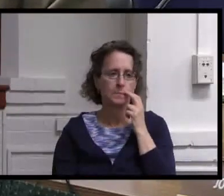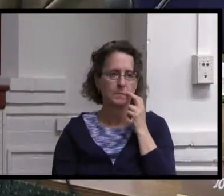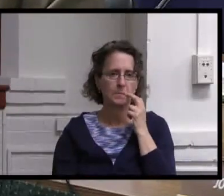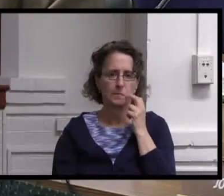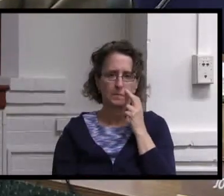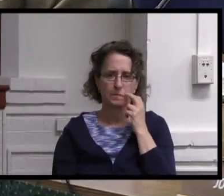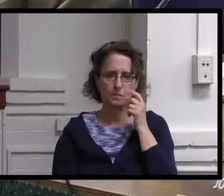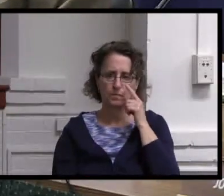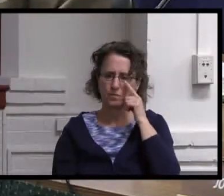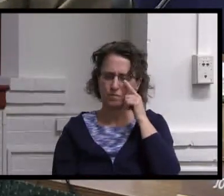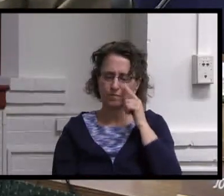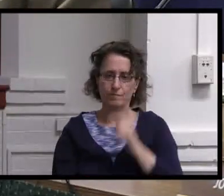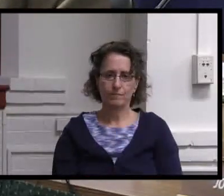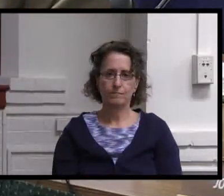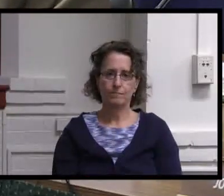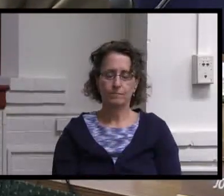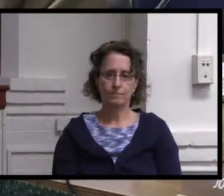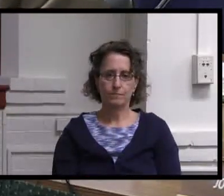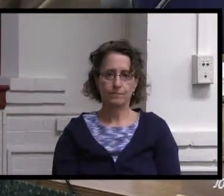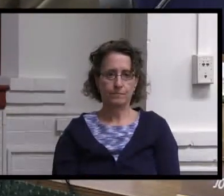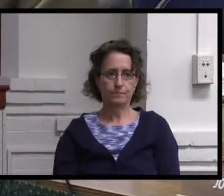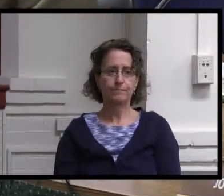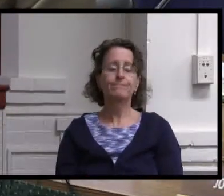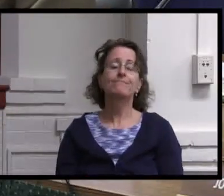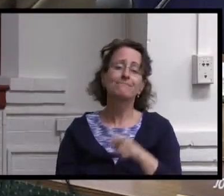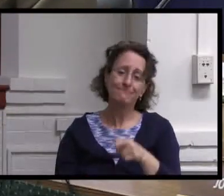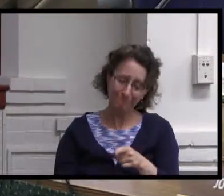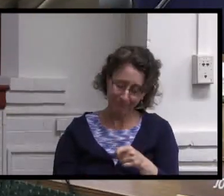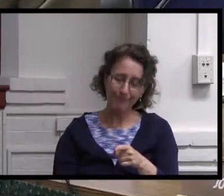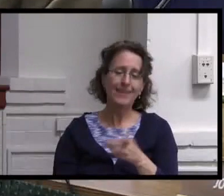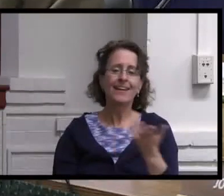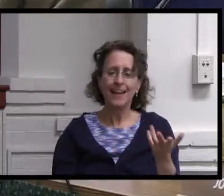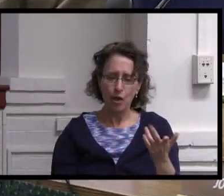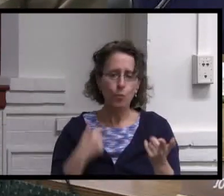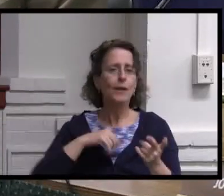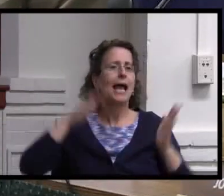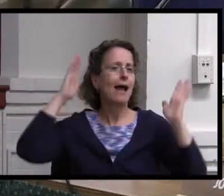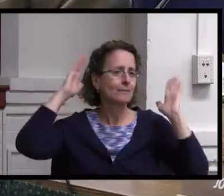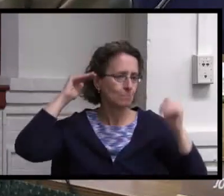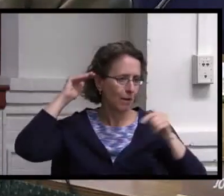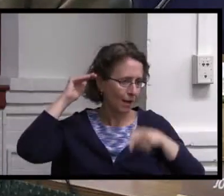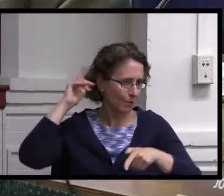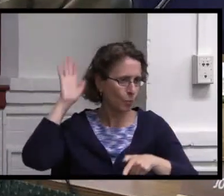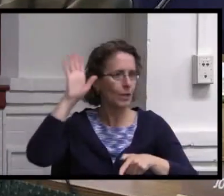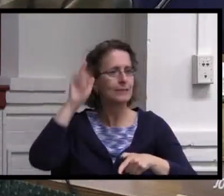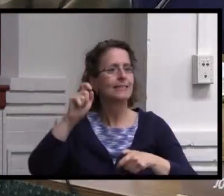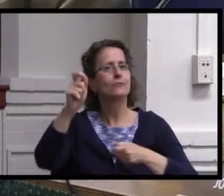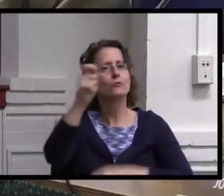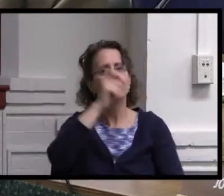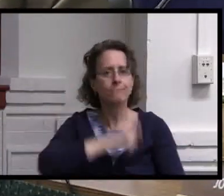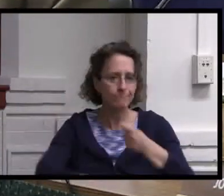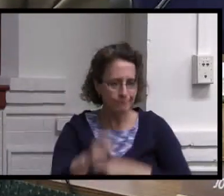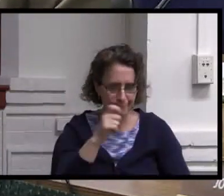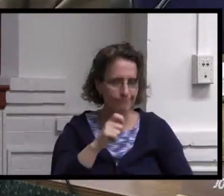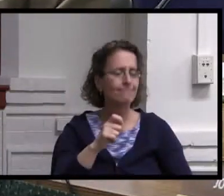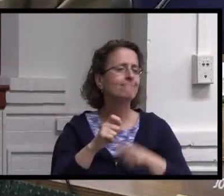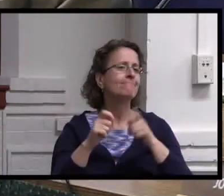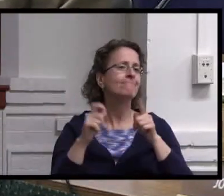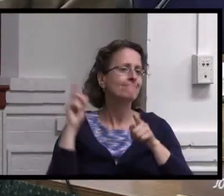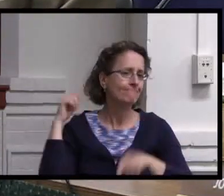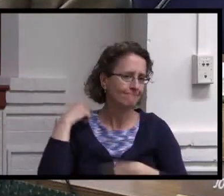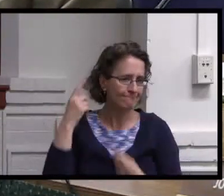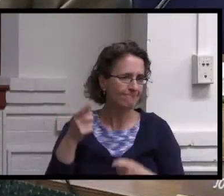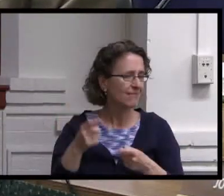is a refurbishment that is on schedule. This one comes much quicker because of the